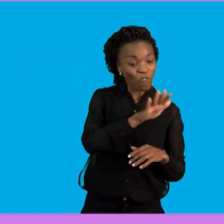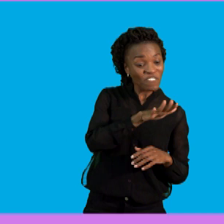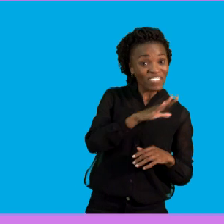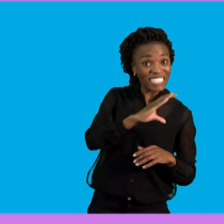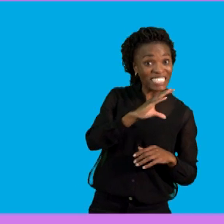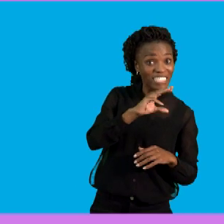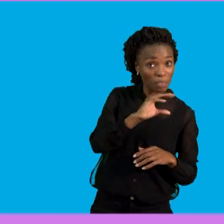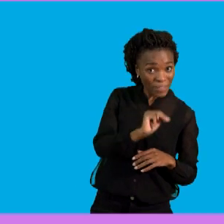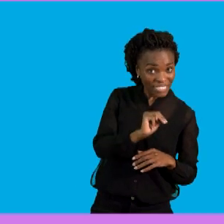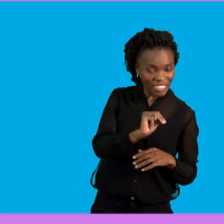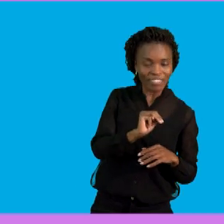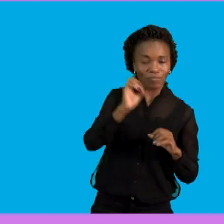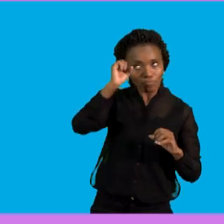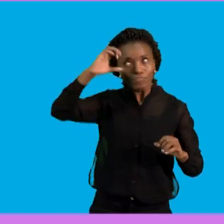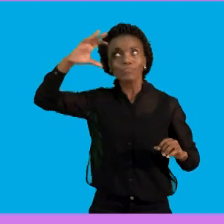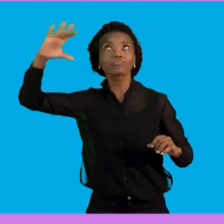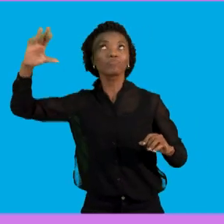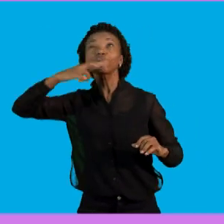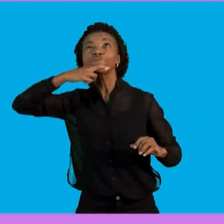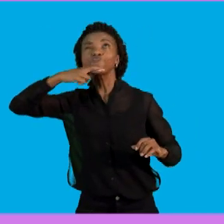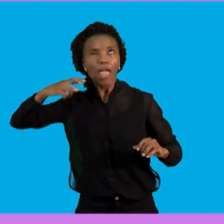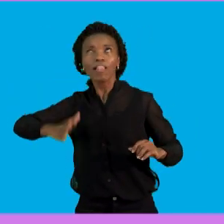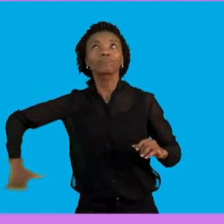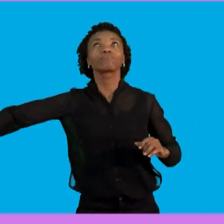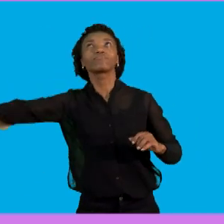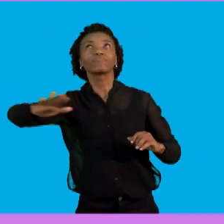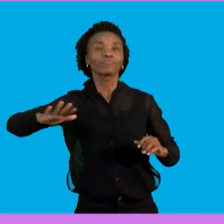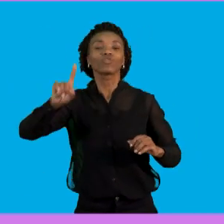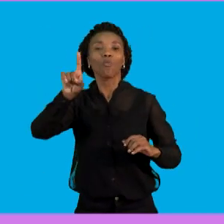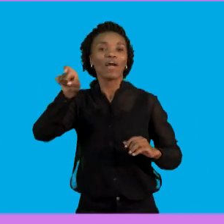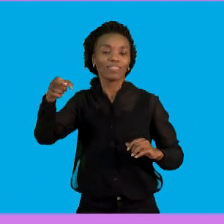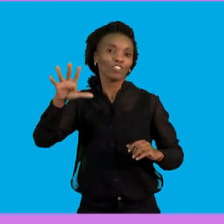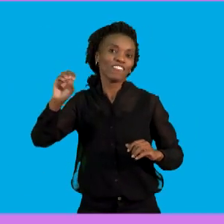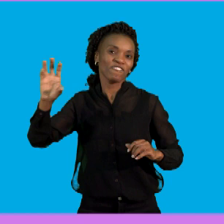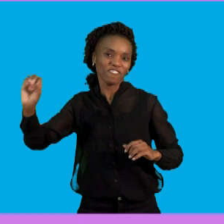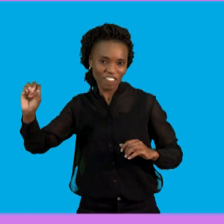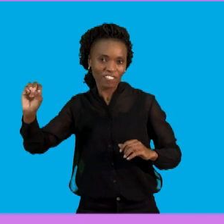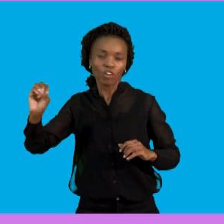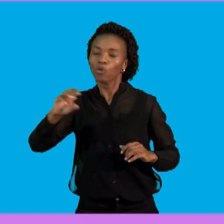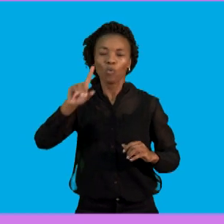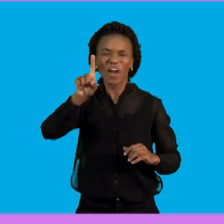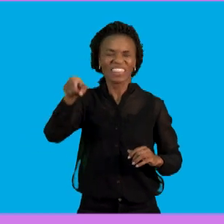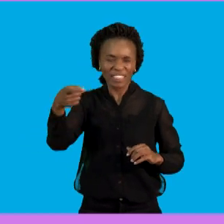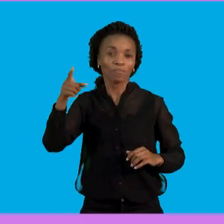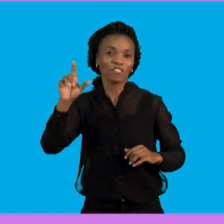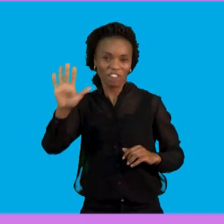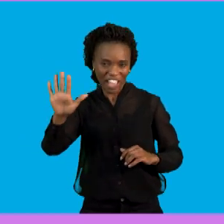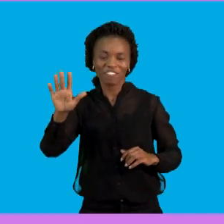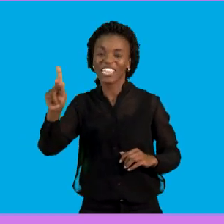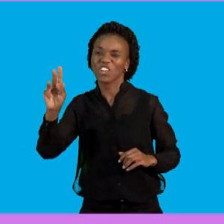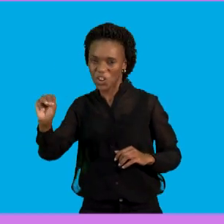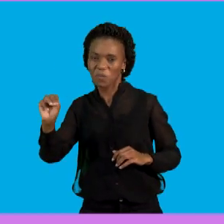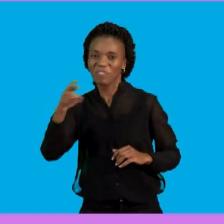kilometers on reality, meaning 15 centimeters on paper with the given scale, which